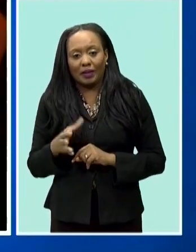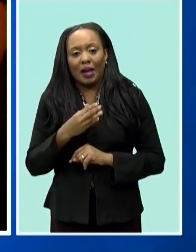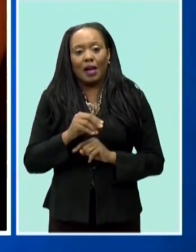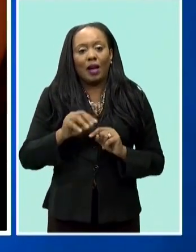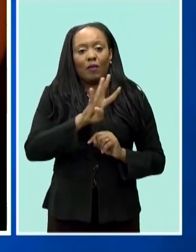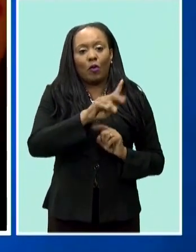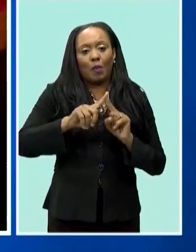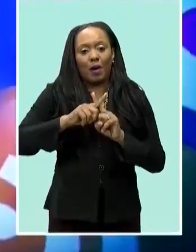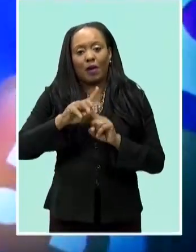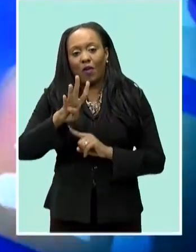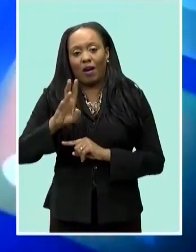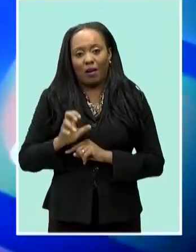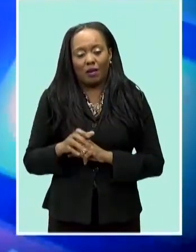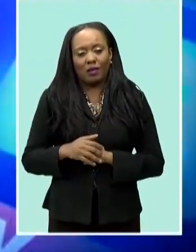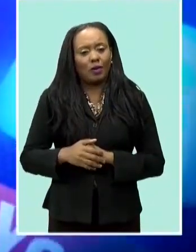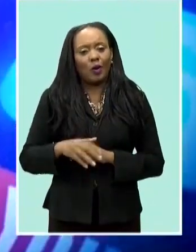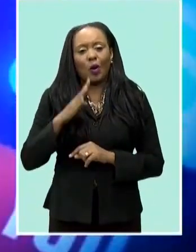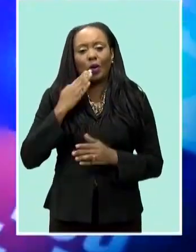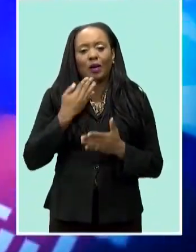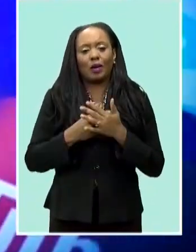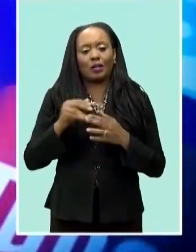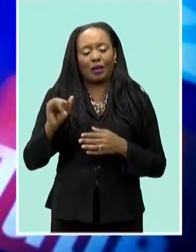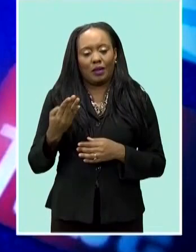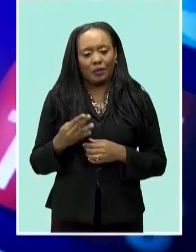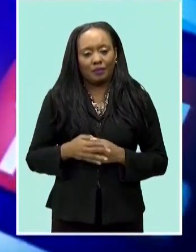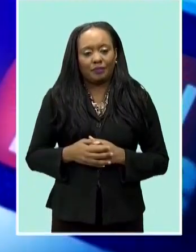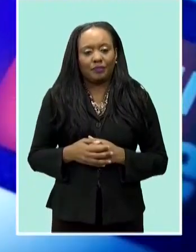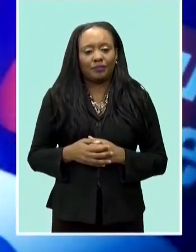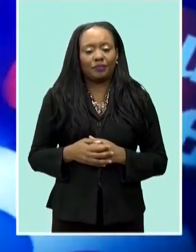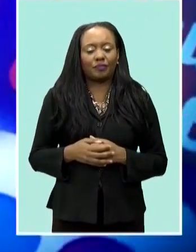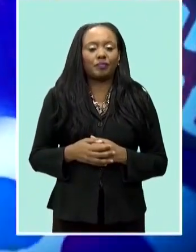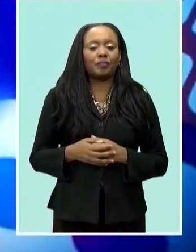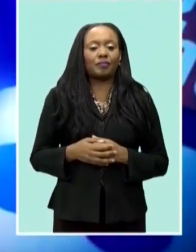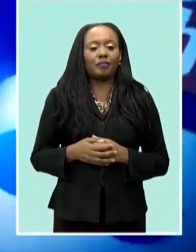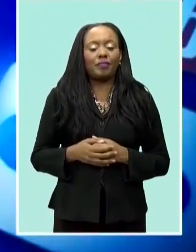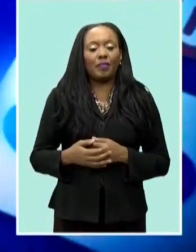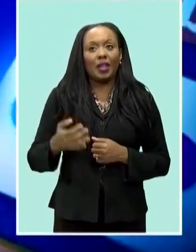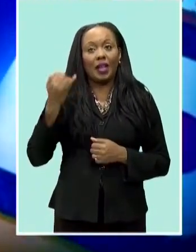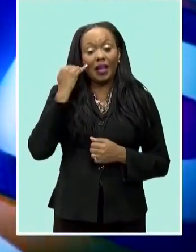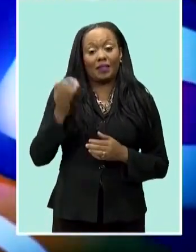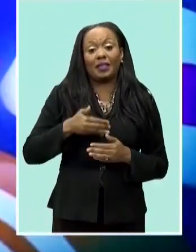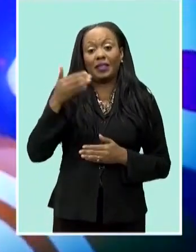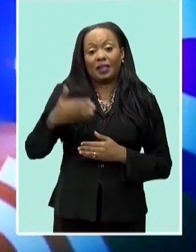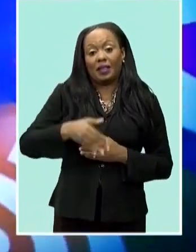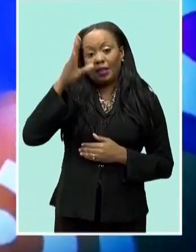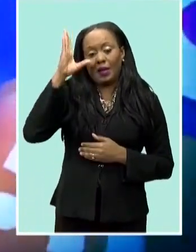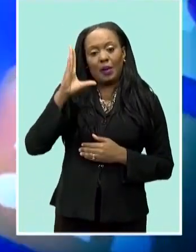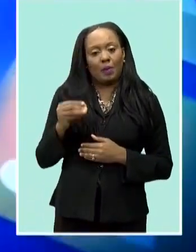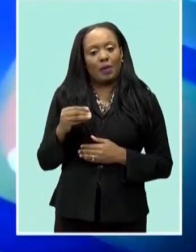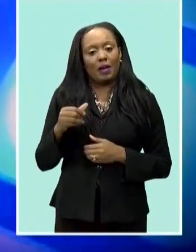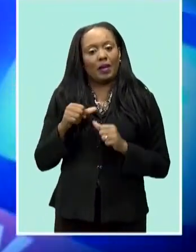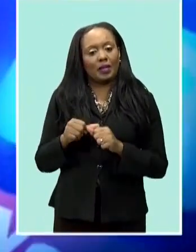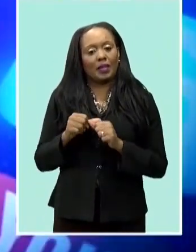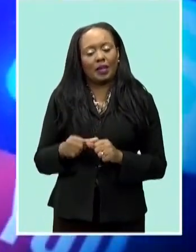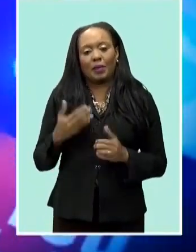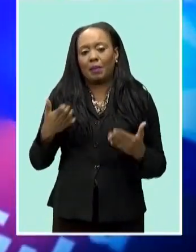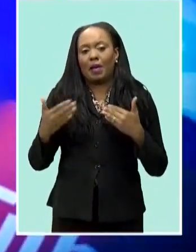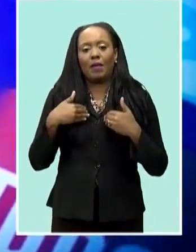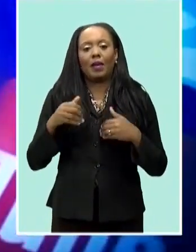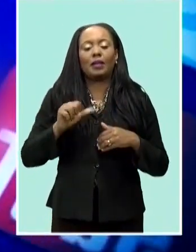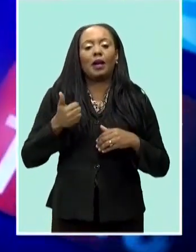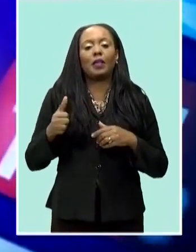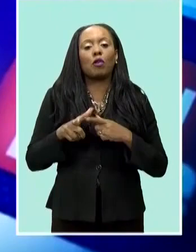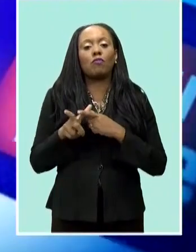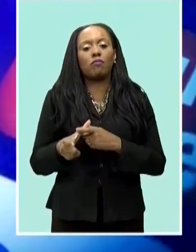relay teams. Well done, Mario. Well, if this young man in the following video keeps it up, we just might have another